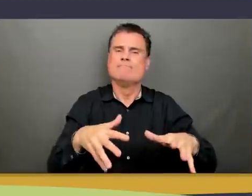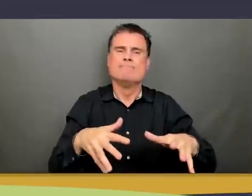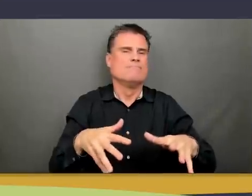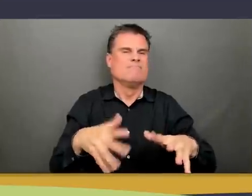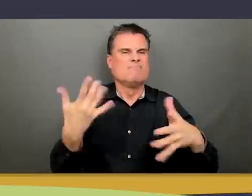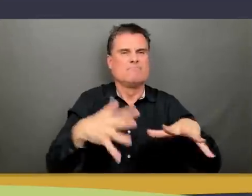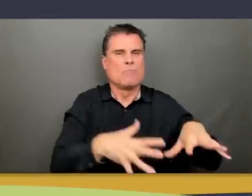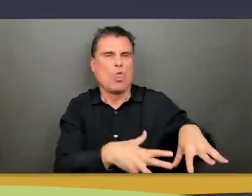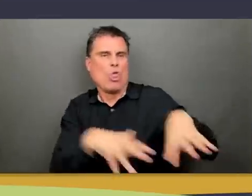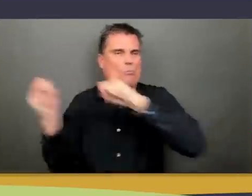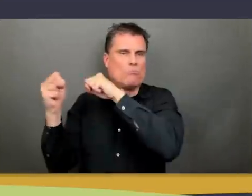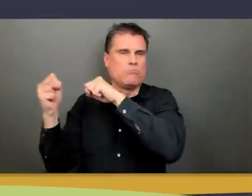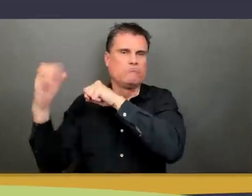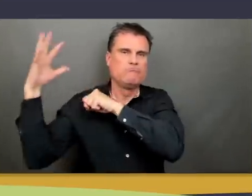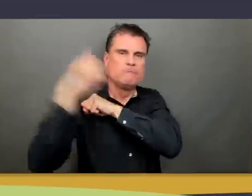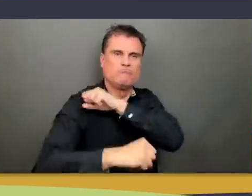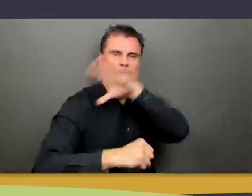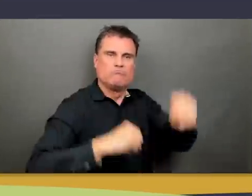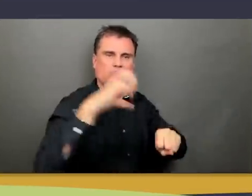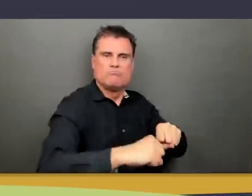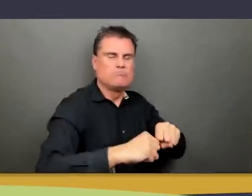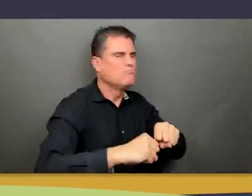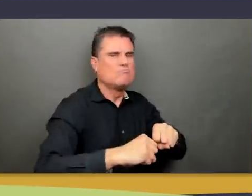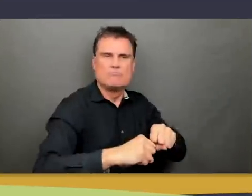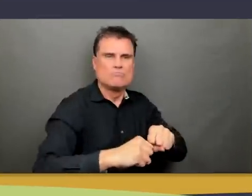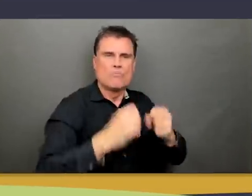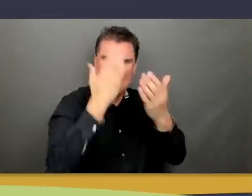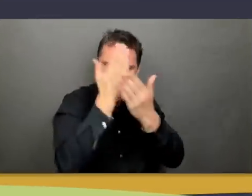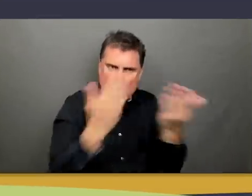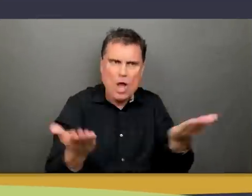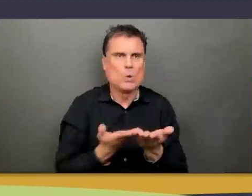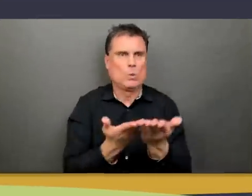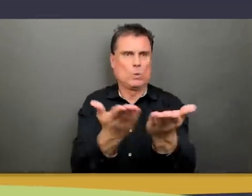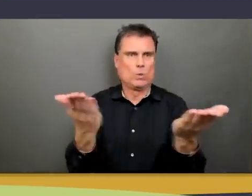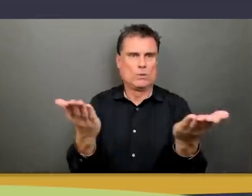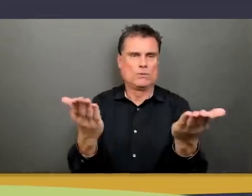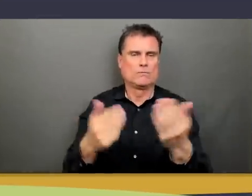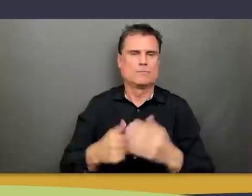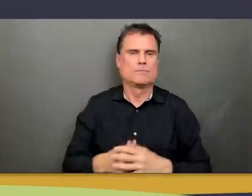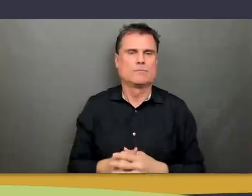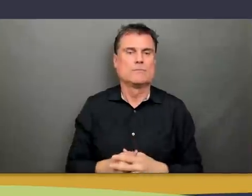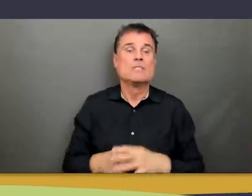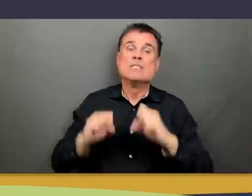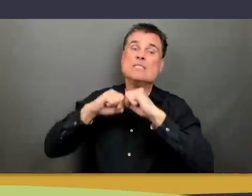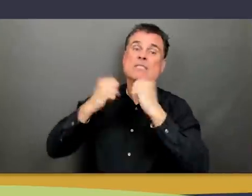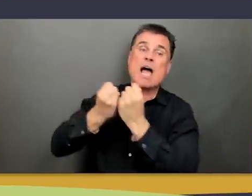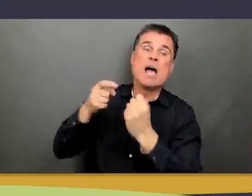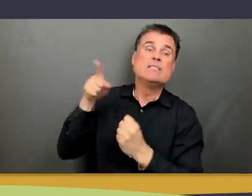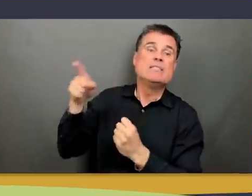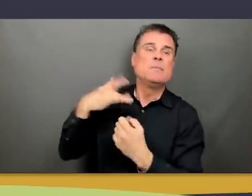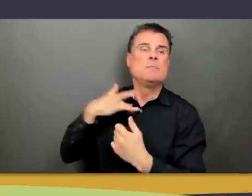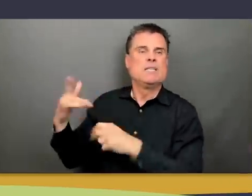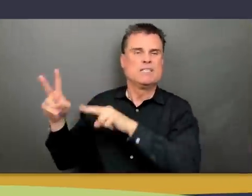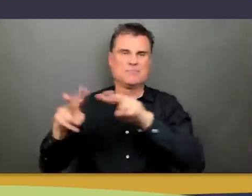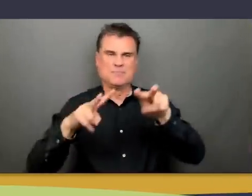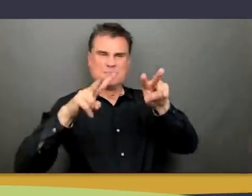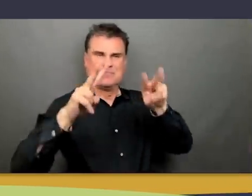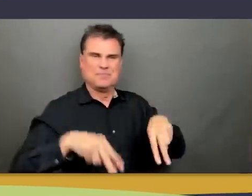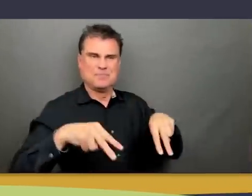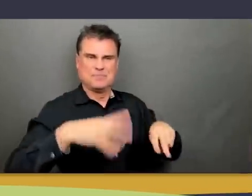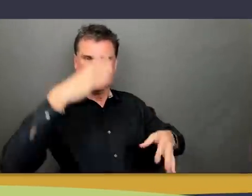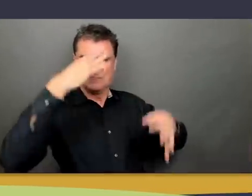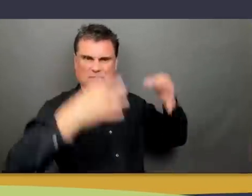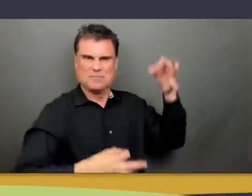you, who society too often ignores and devalues at its own peril. I